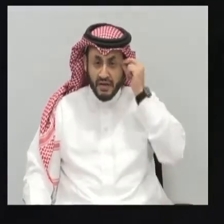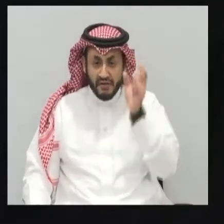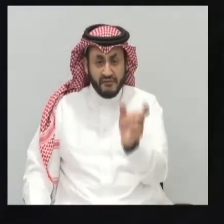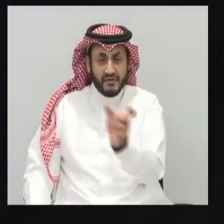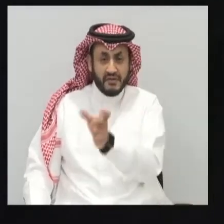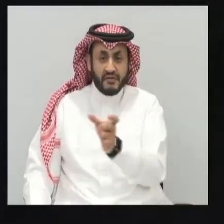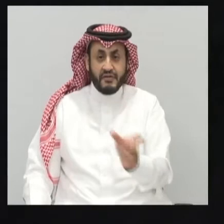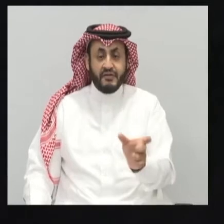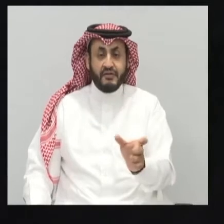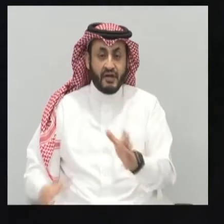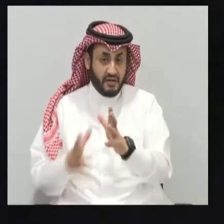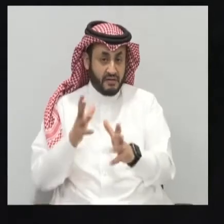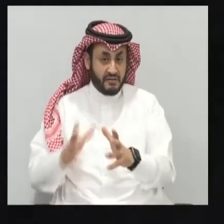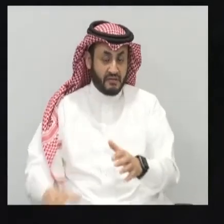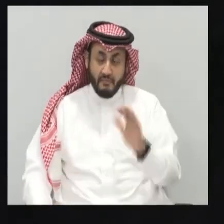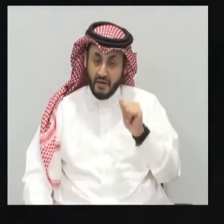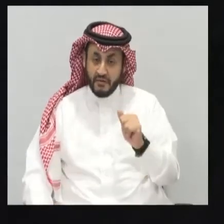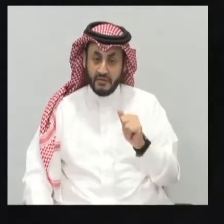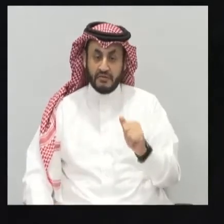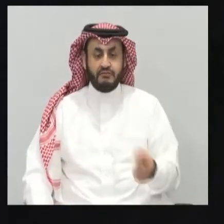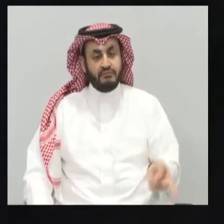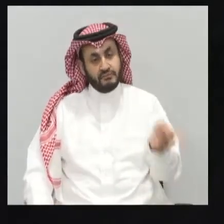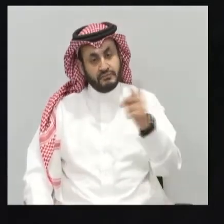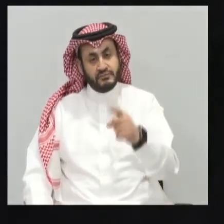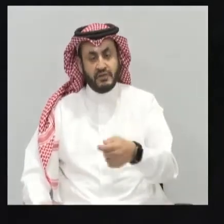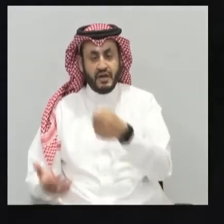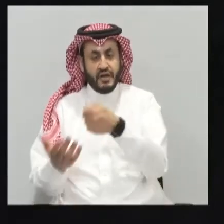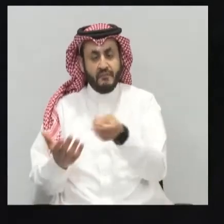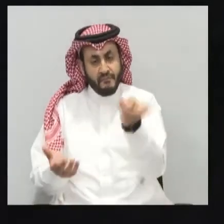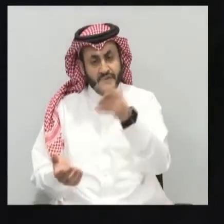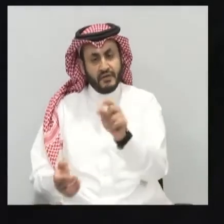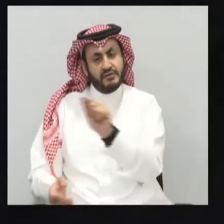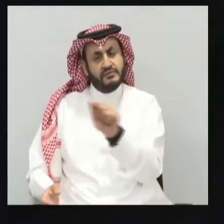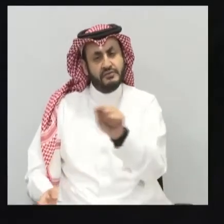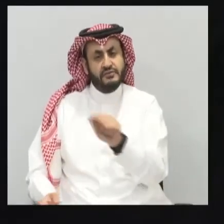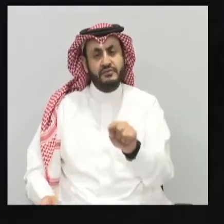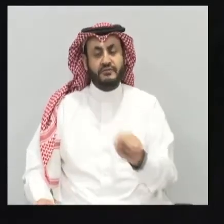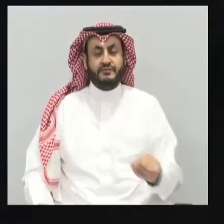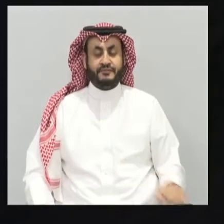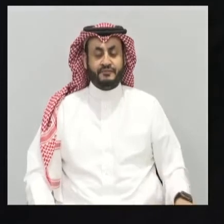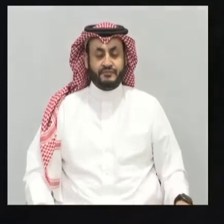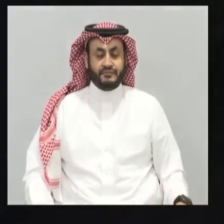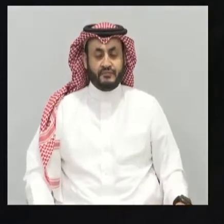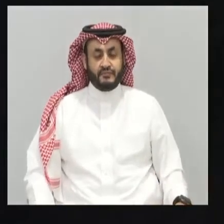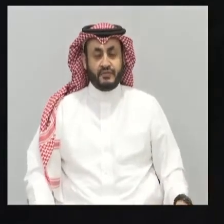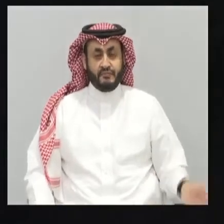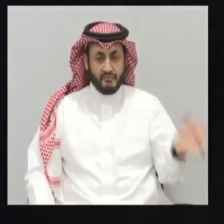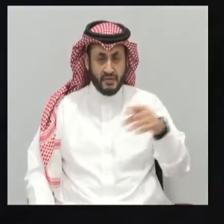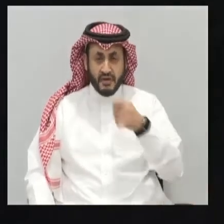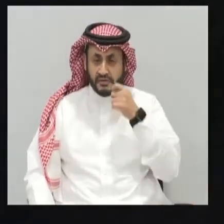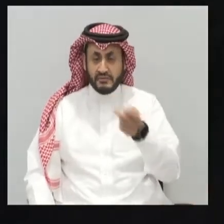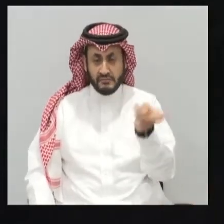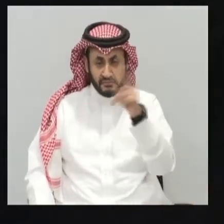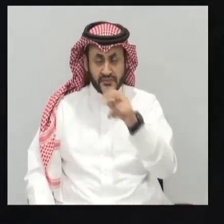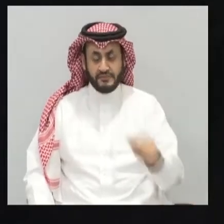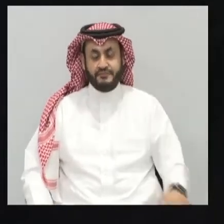words? If you didn't find the meaning of the words, it's okay. You can just underline the words you didn't know its meaning and you can look for